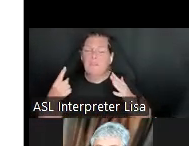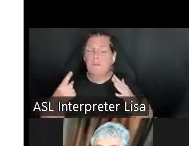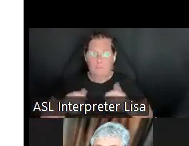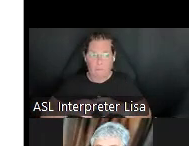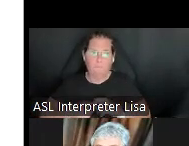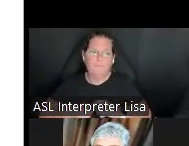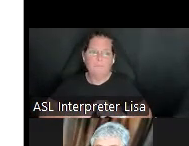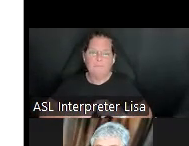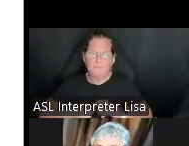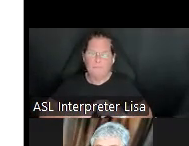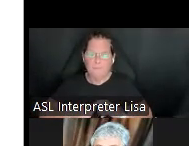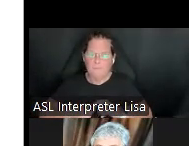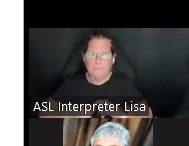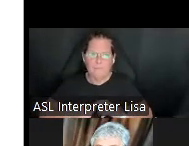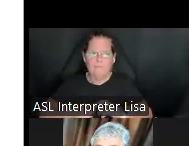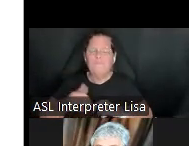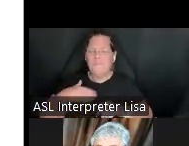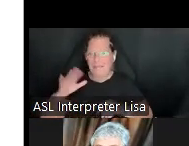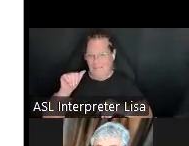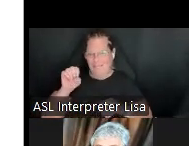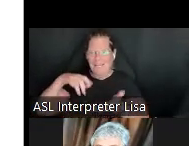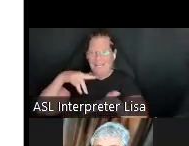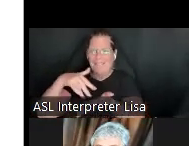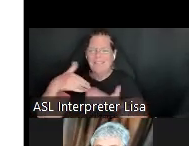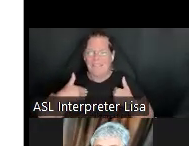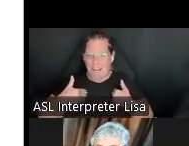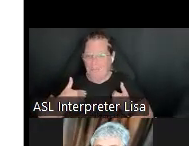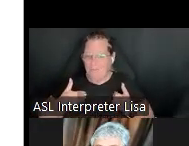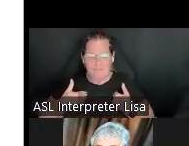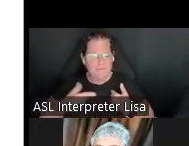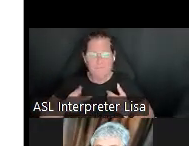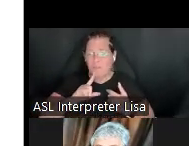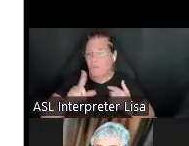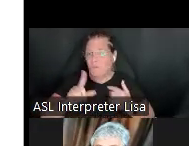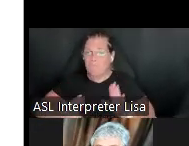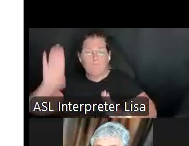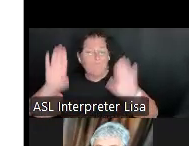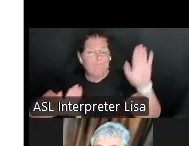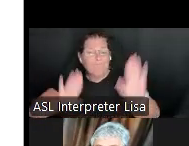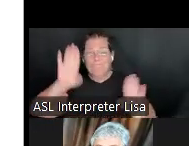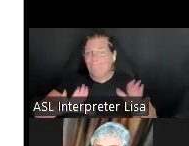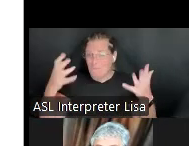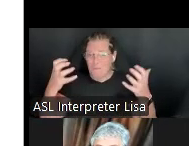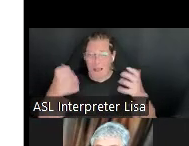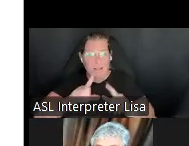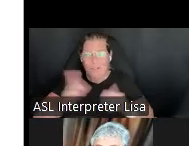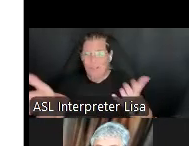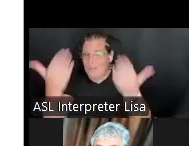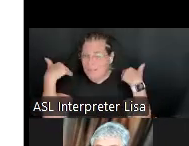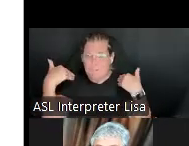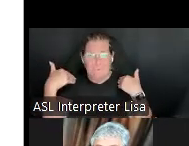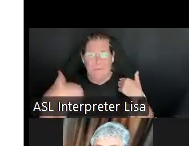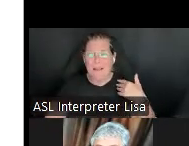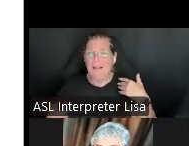I did have a case study for you, and I would be happy to have any if people wanted to